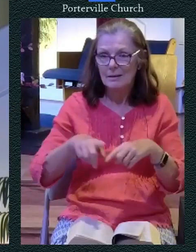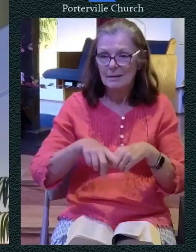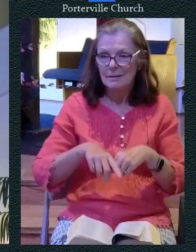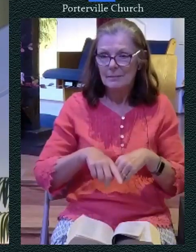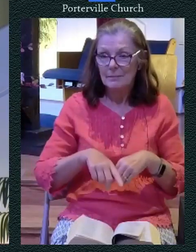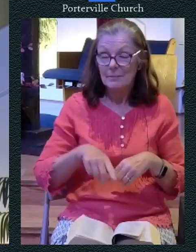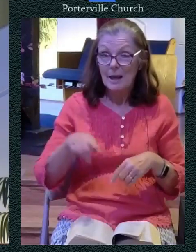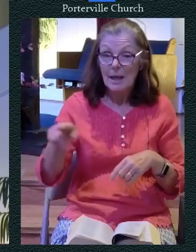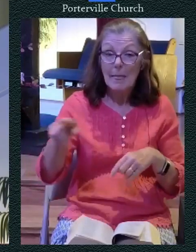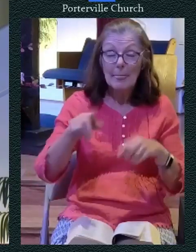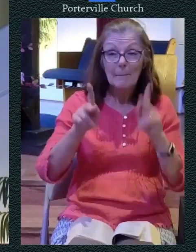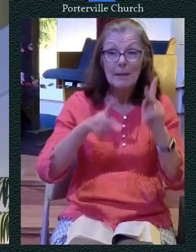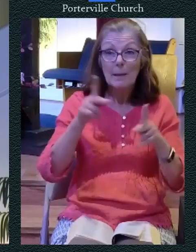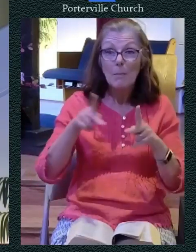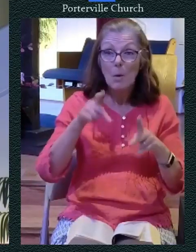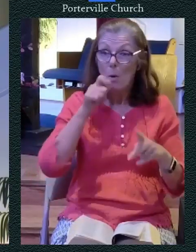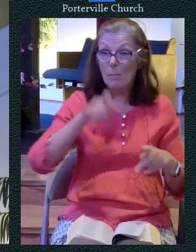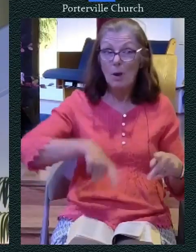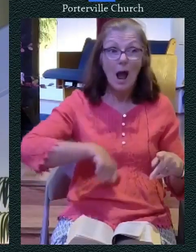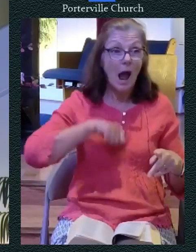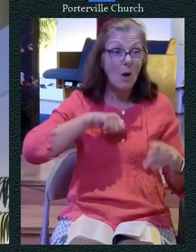heavens.